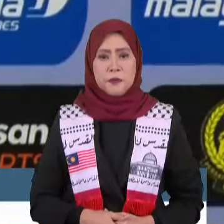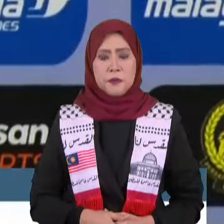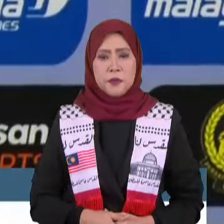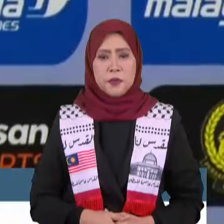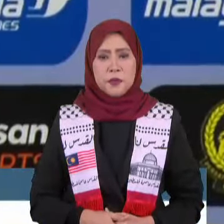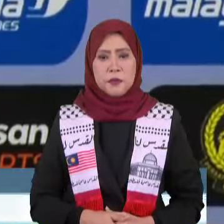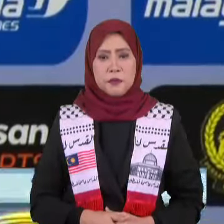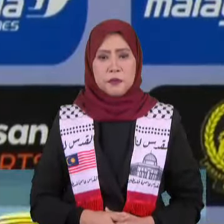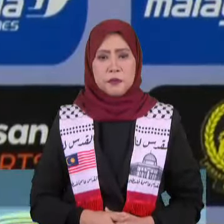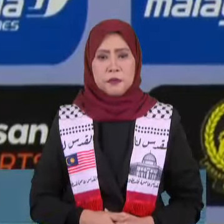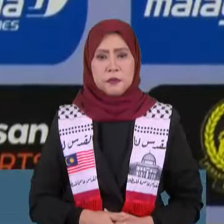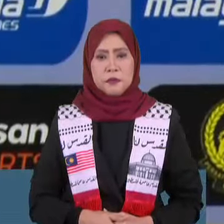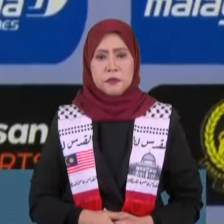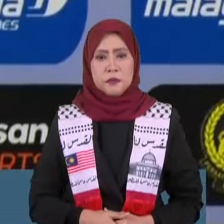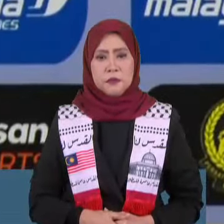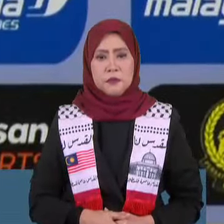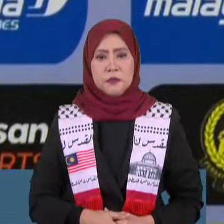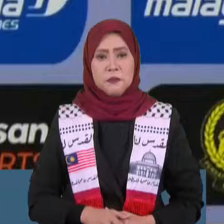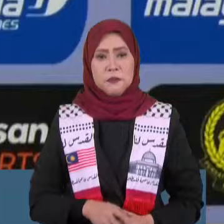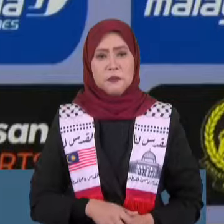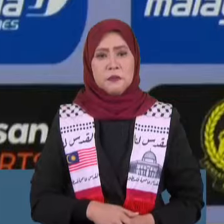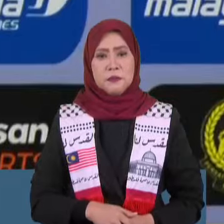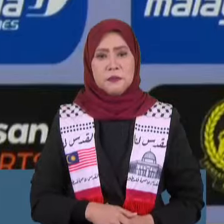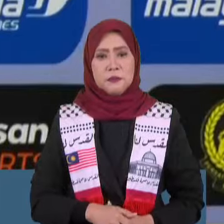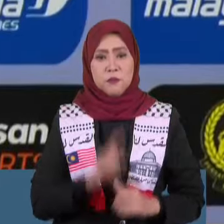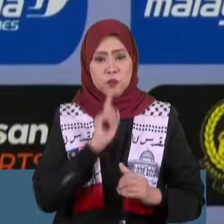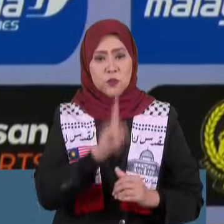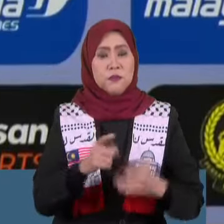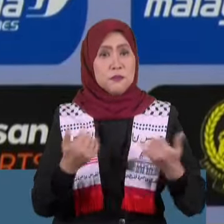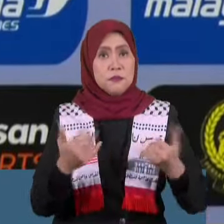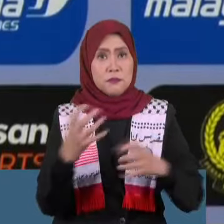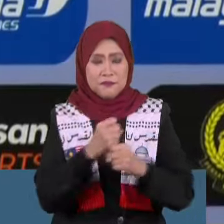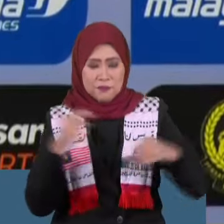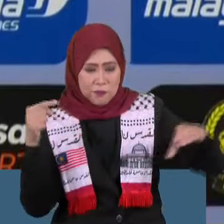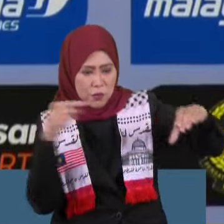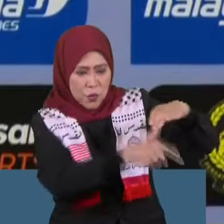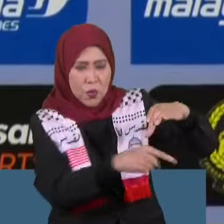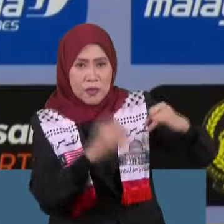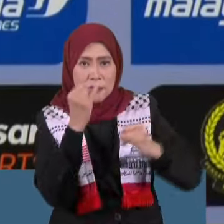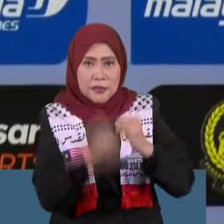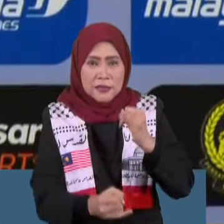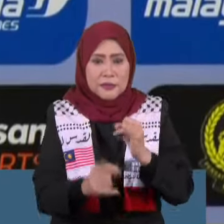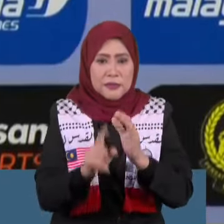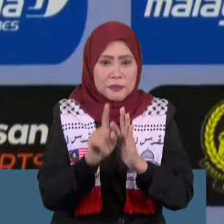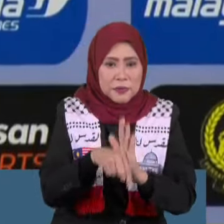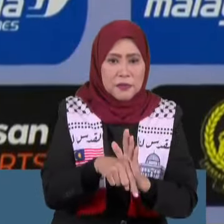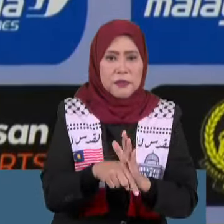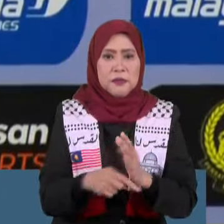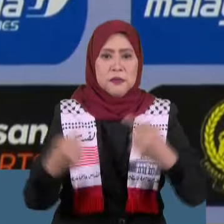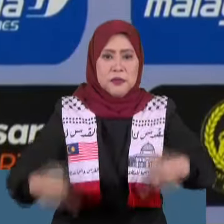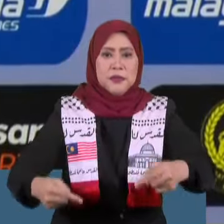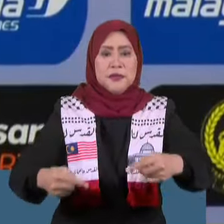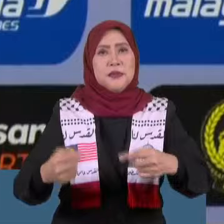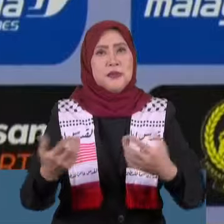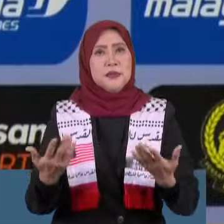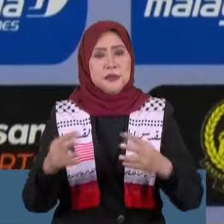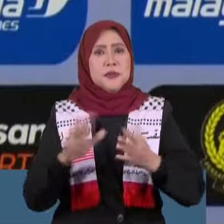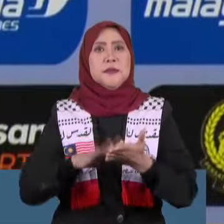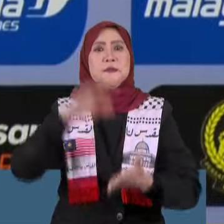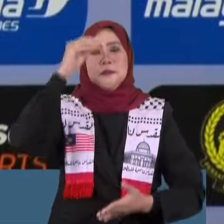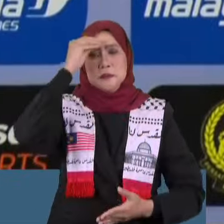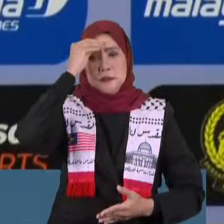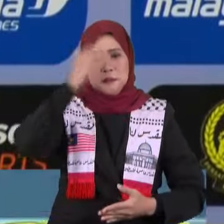ridiculous. And you can't do that at this level. And that was a good lesson for us. You know, it was a good lesson. They have to learn. Our players are in the changing room crying. You know, I've got